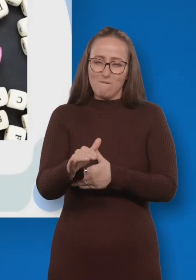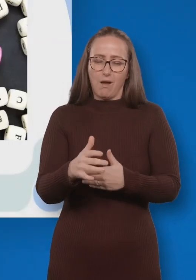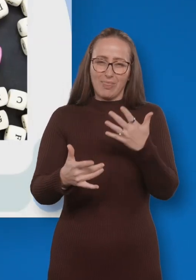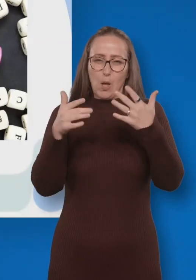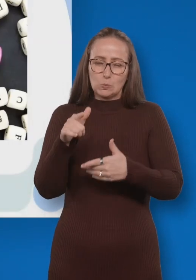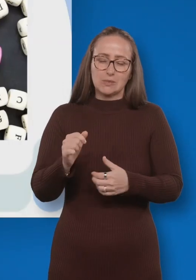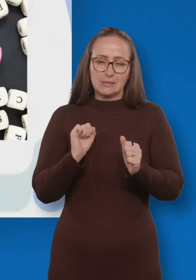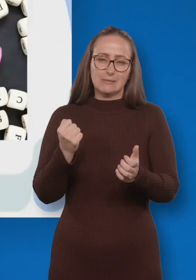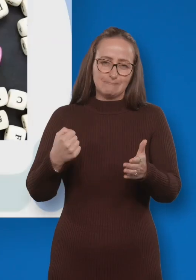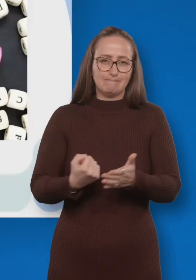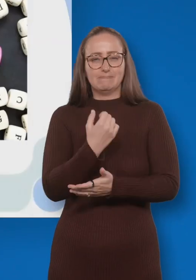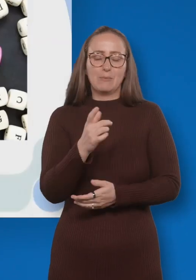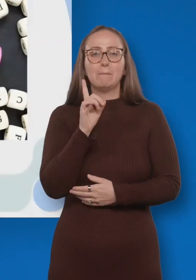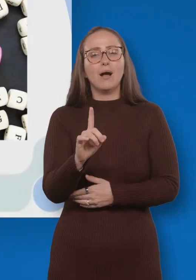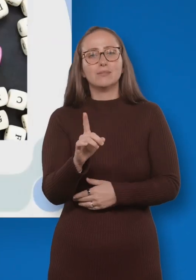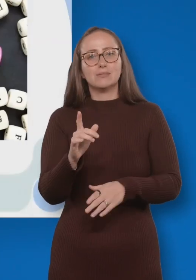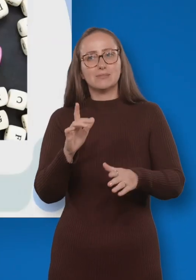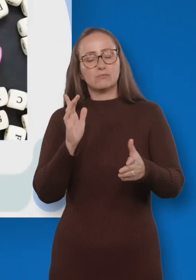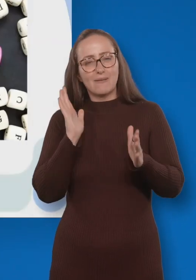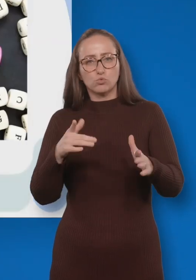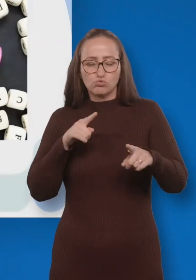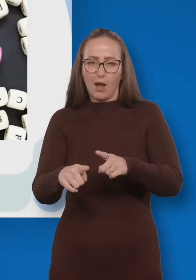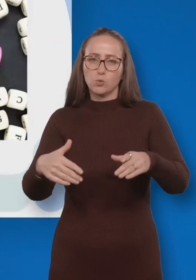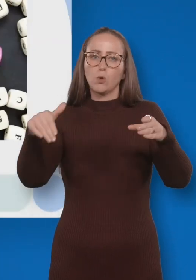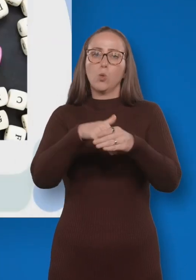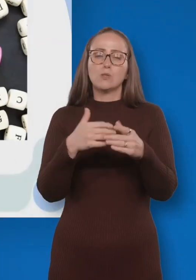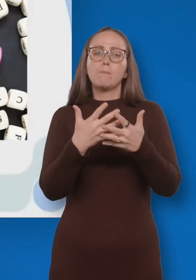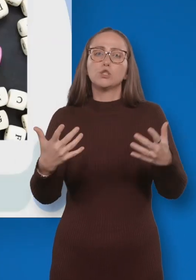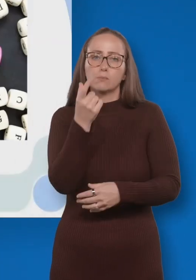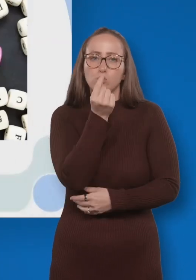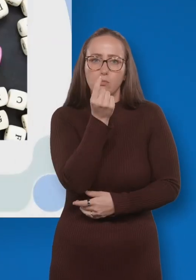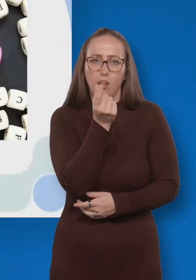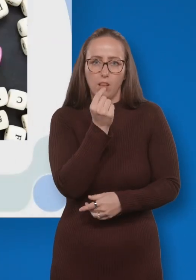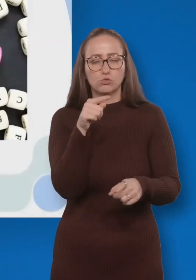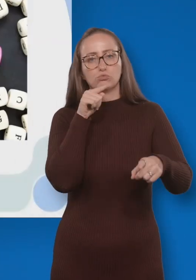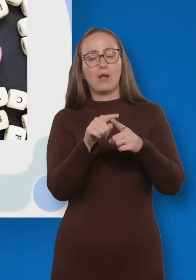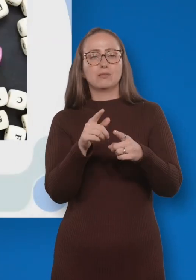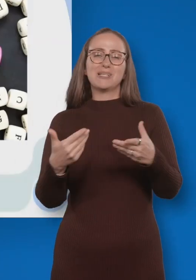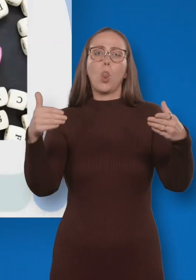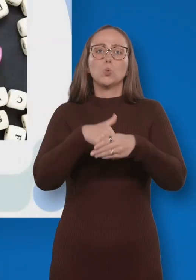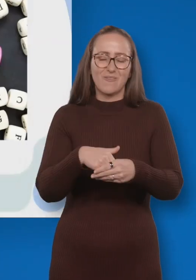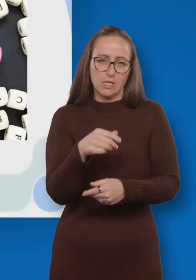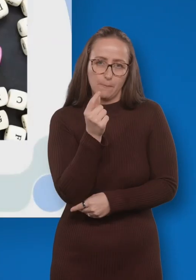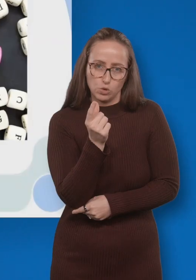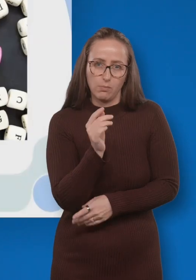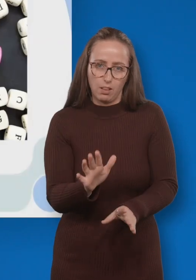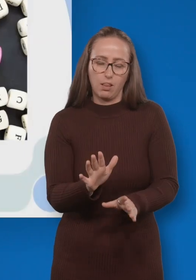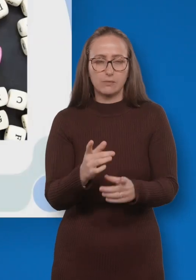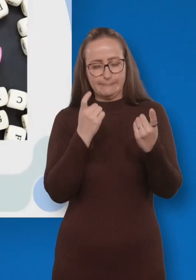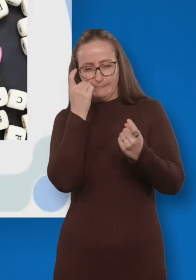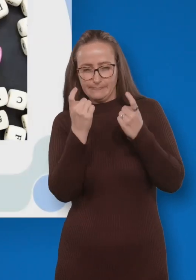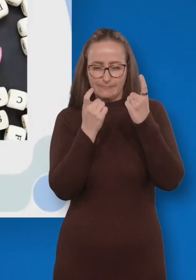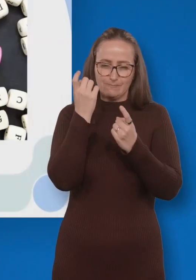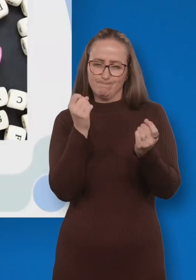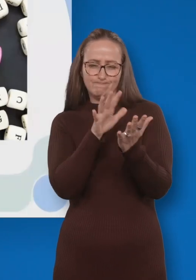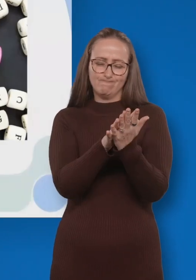But I think it's really important to try and include as much as you want to say, or to be as inclusive as possible, to think that through and really put everything